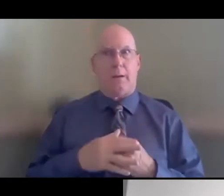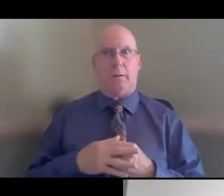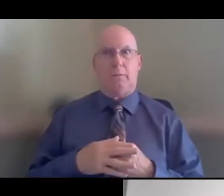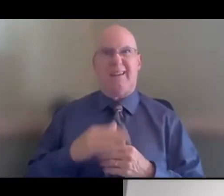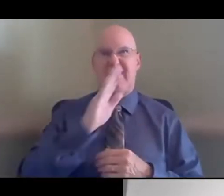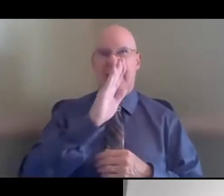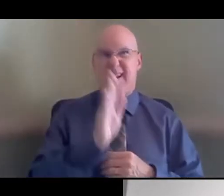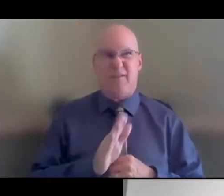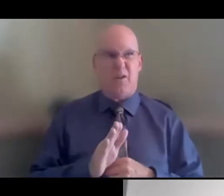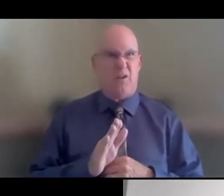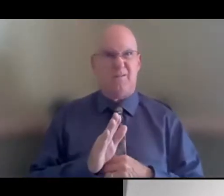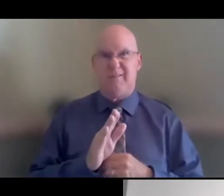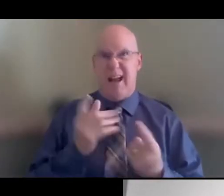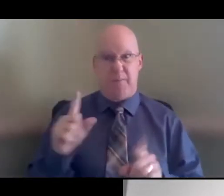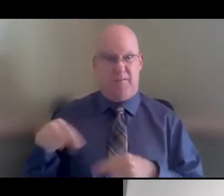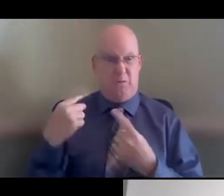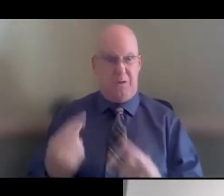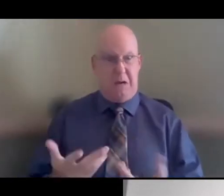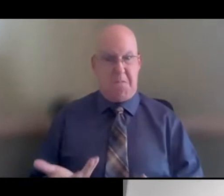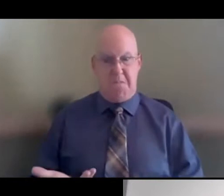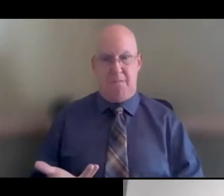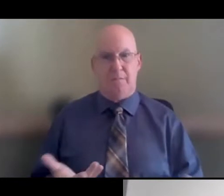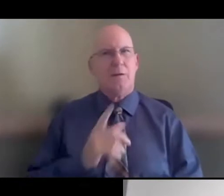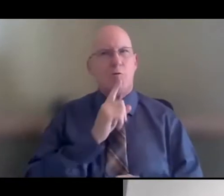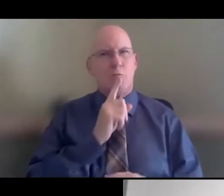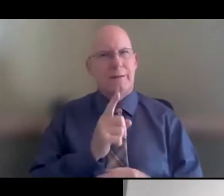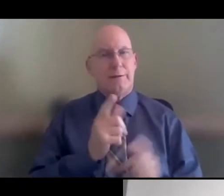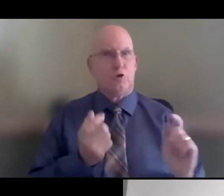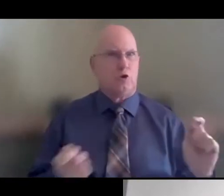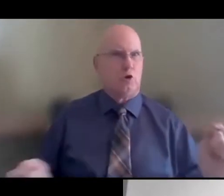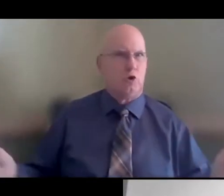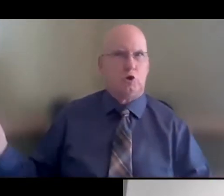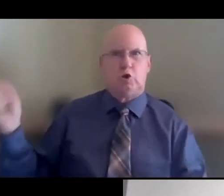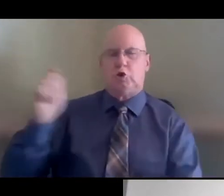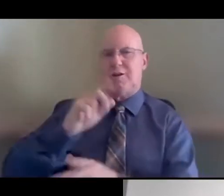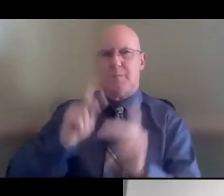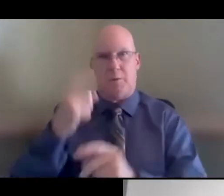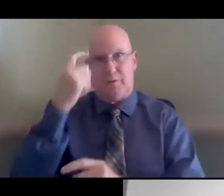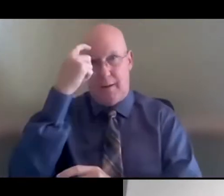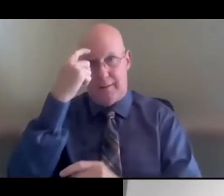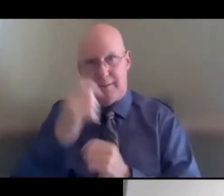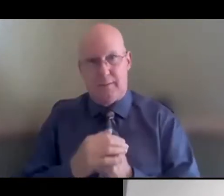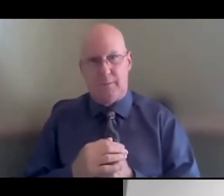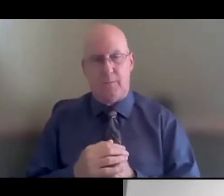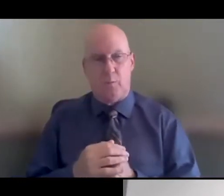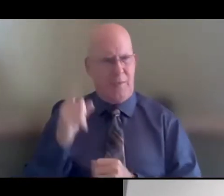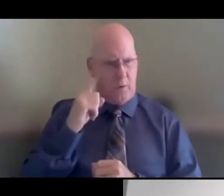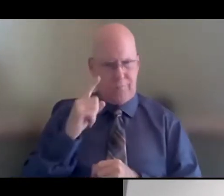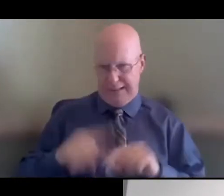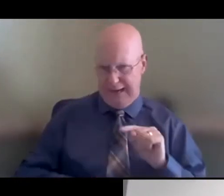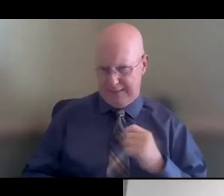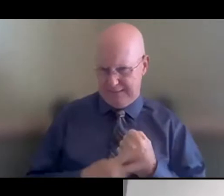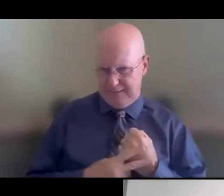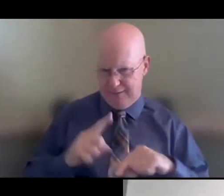never a reality to begin with. So it really is a paradigm shift on don't save, and now you can save.